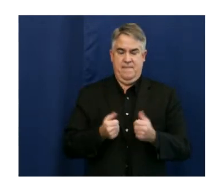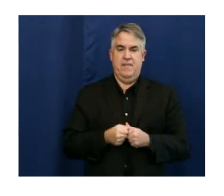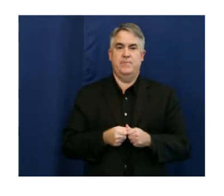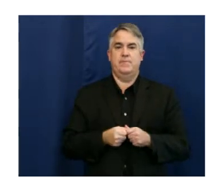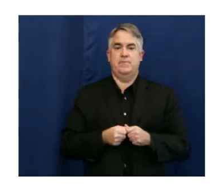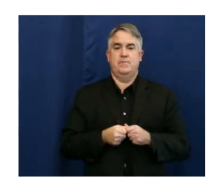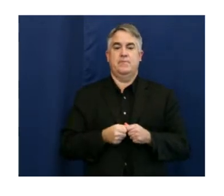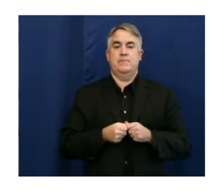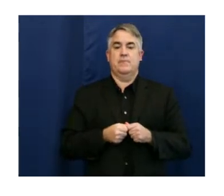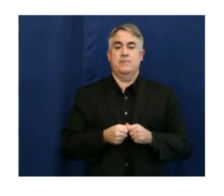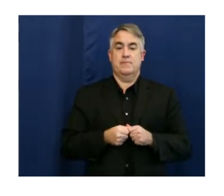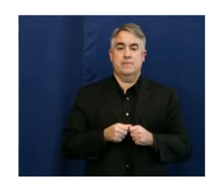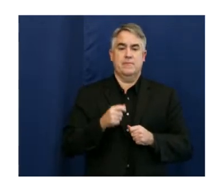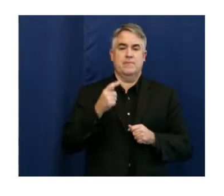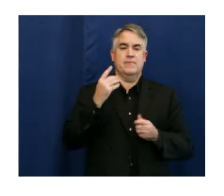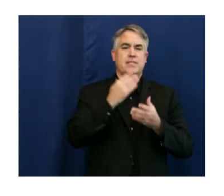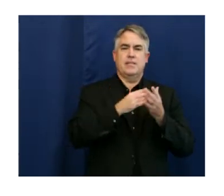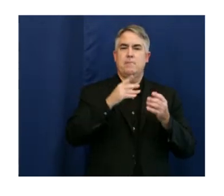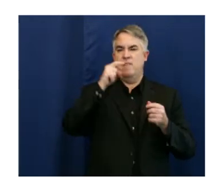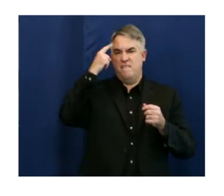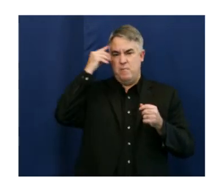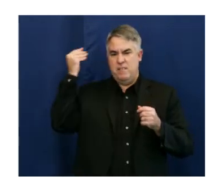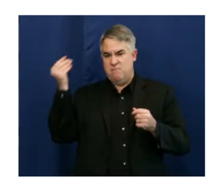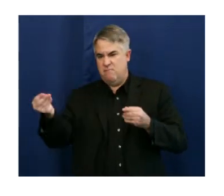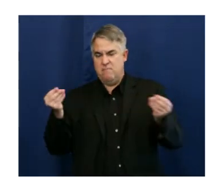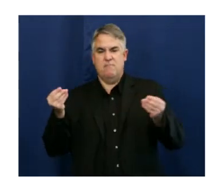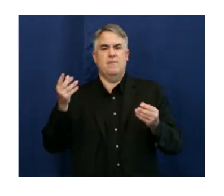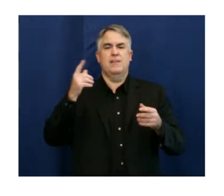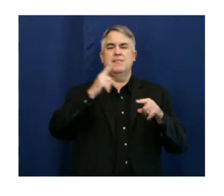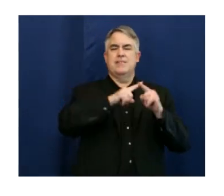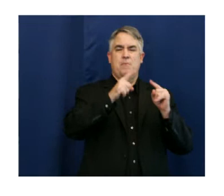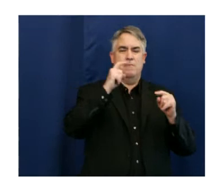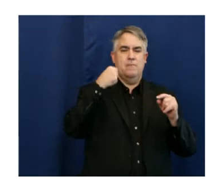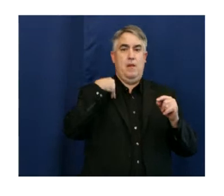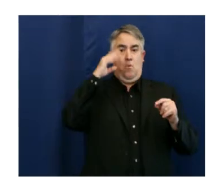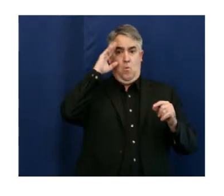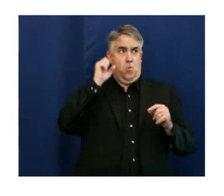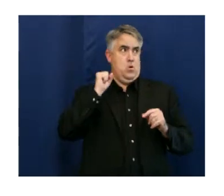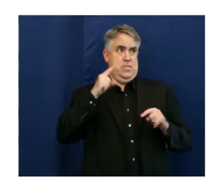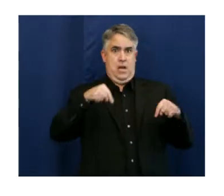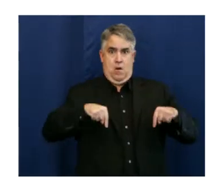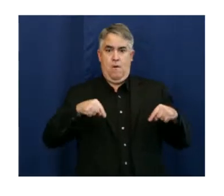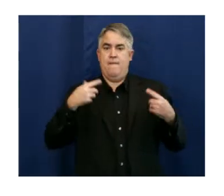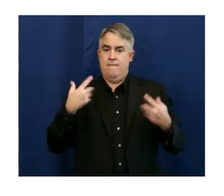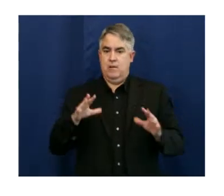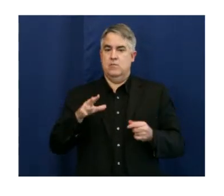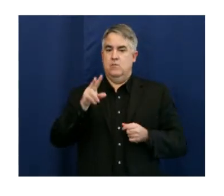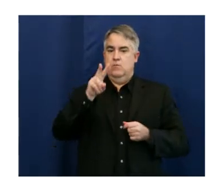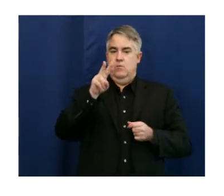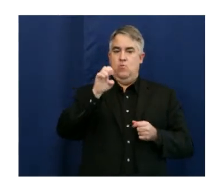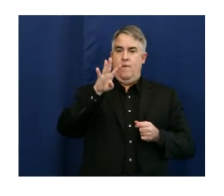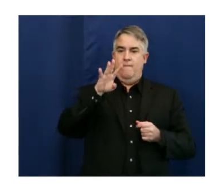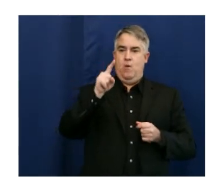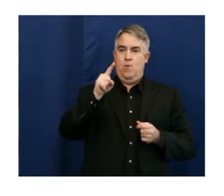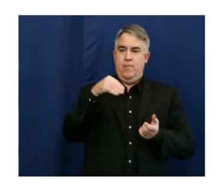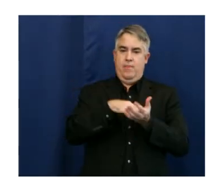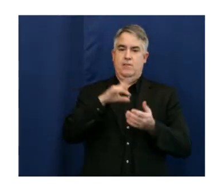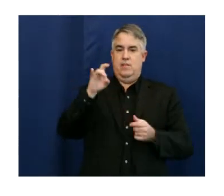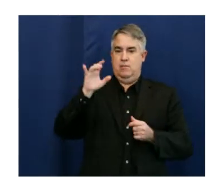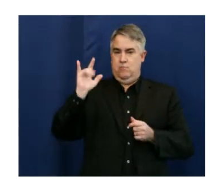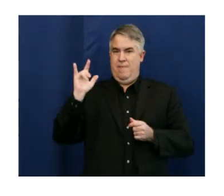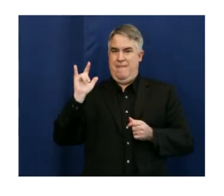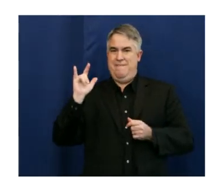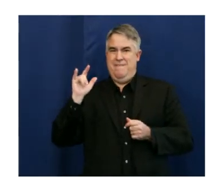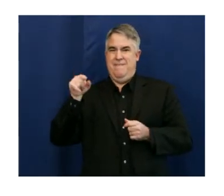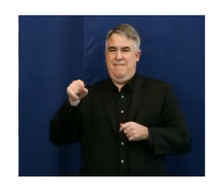federal government and other places, but this is what we are presently aware of. The second number there is the number of doses, again, that